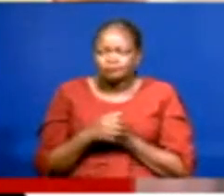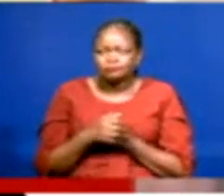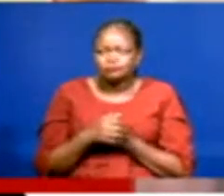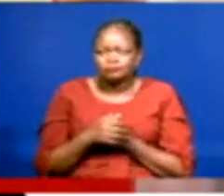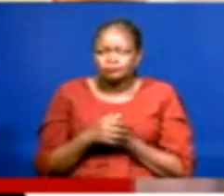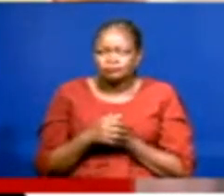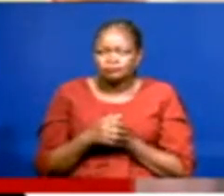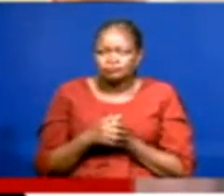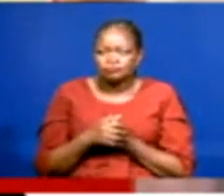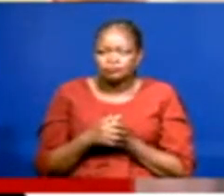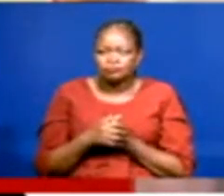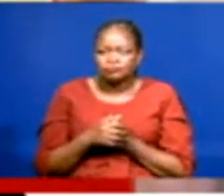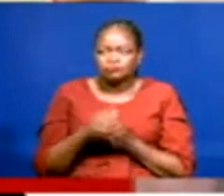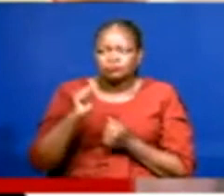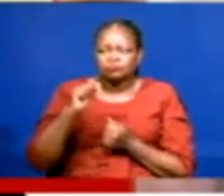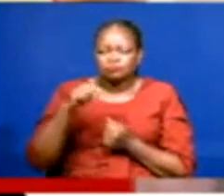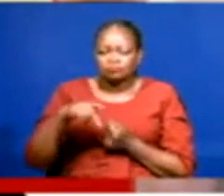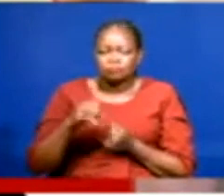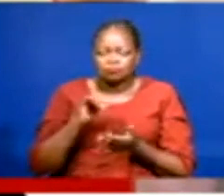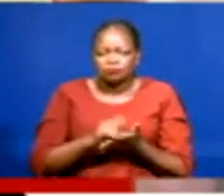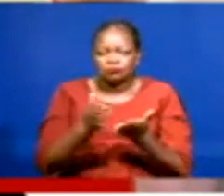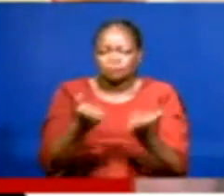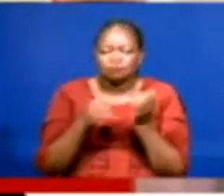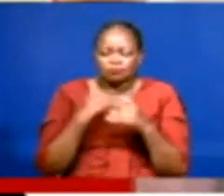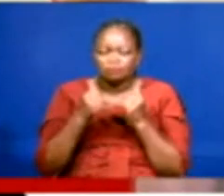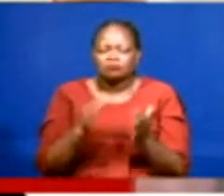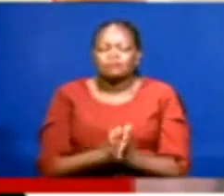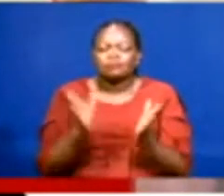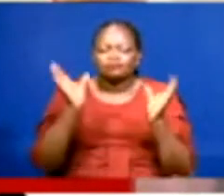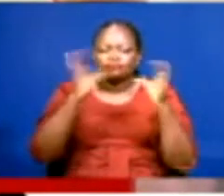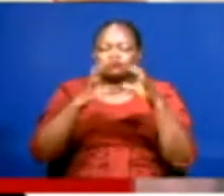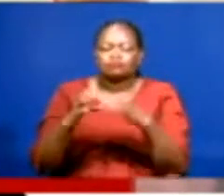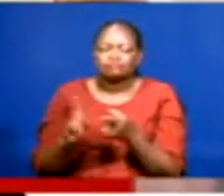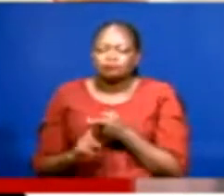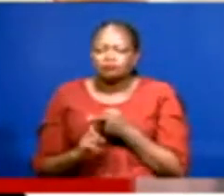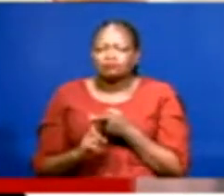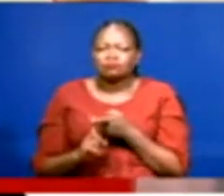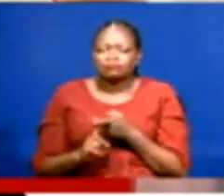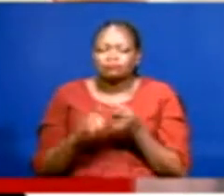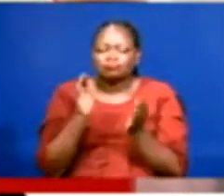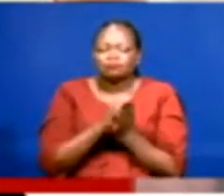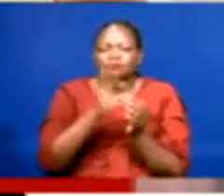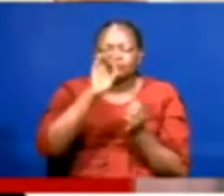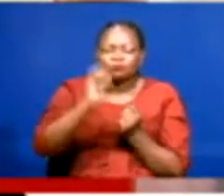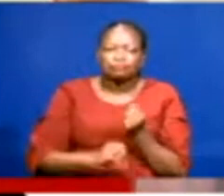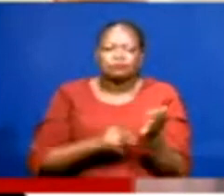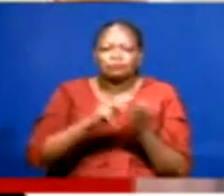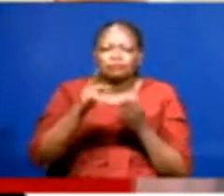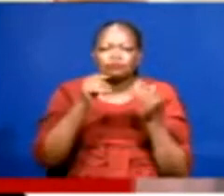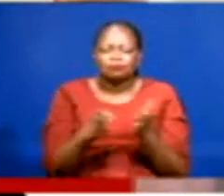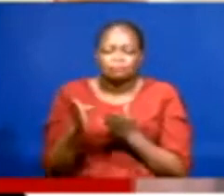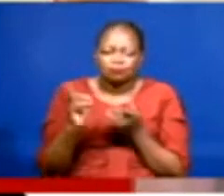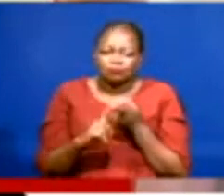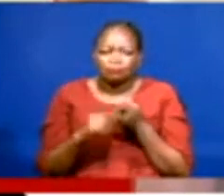into bracket, AGPO, that requires all public agencies to reserve 30% of procurement opportunities